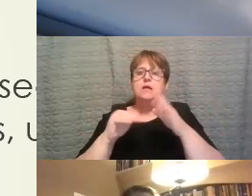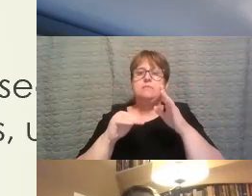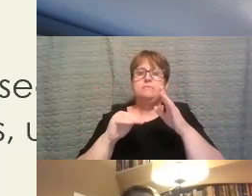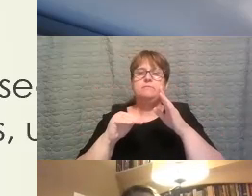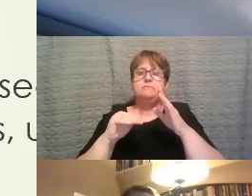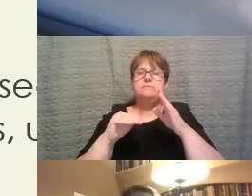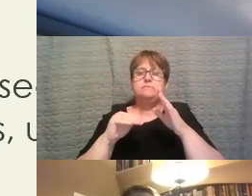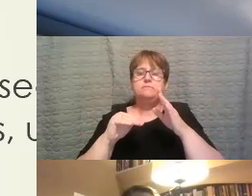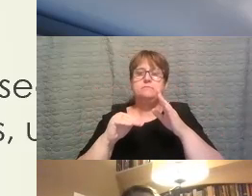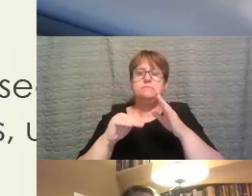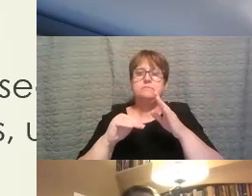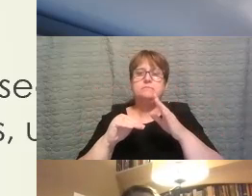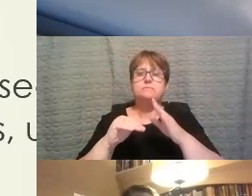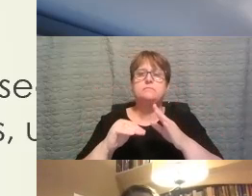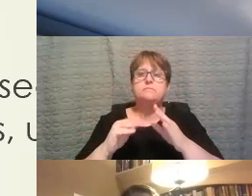the World Health Organization.